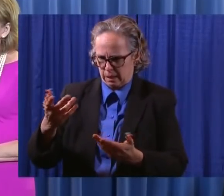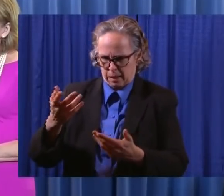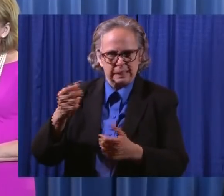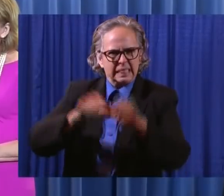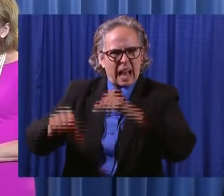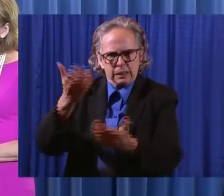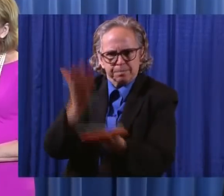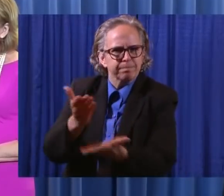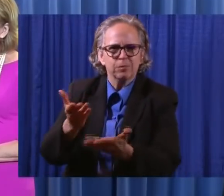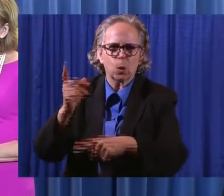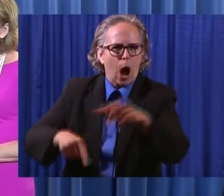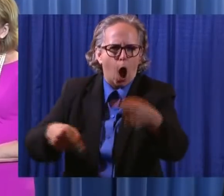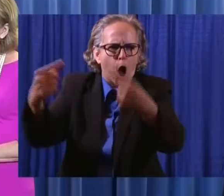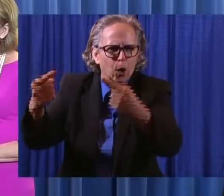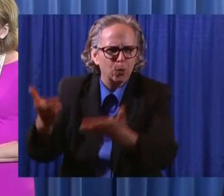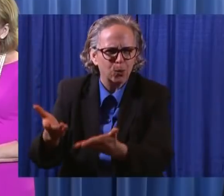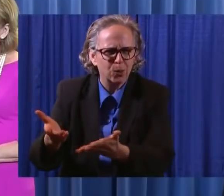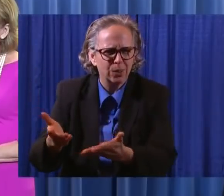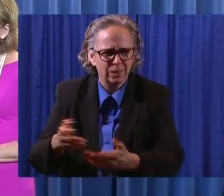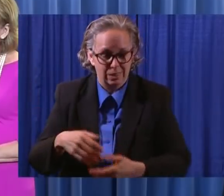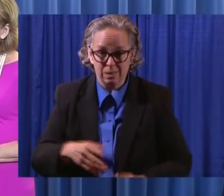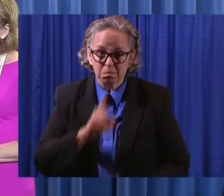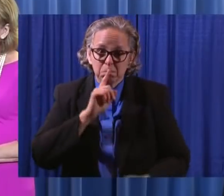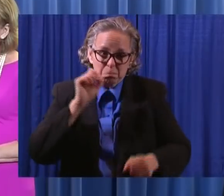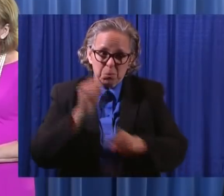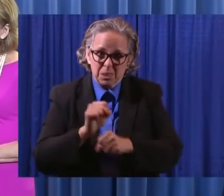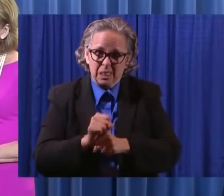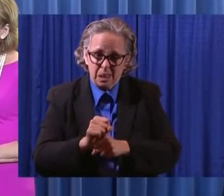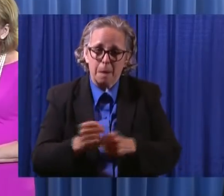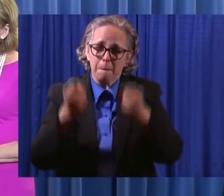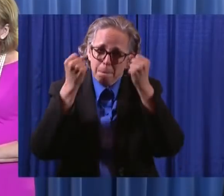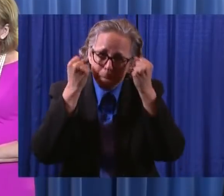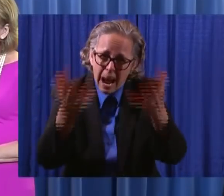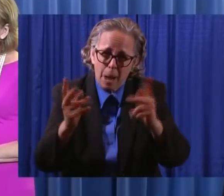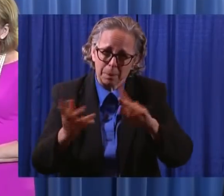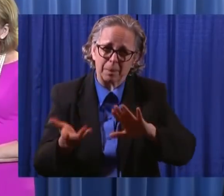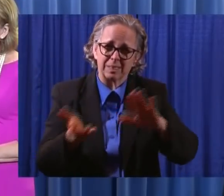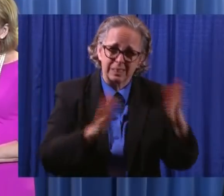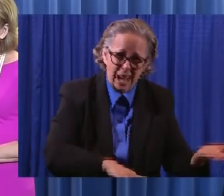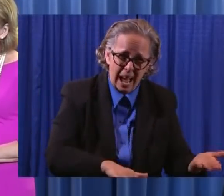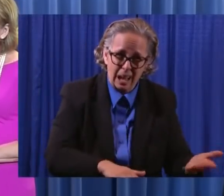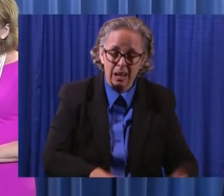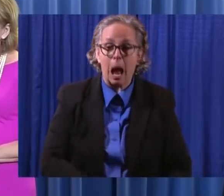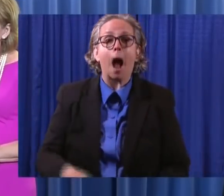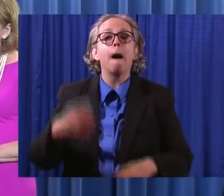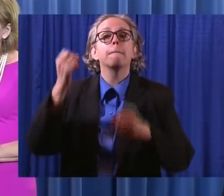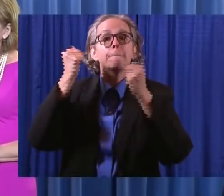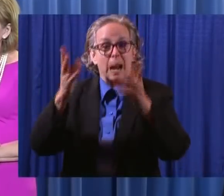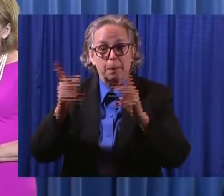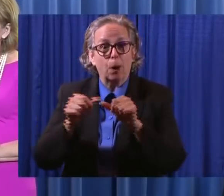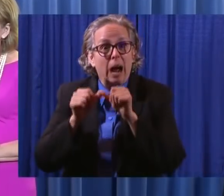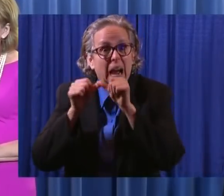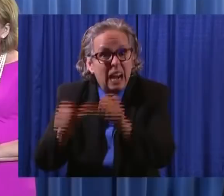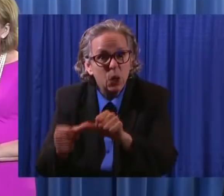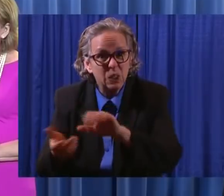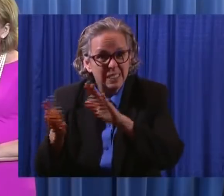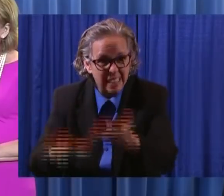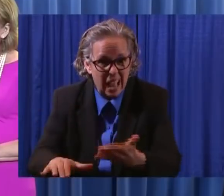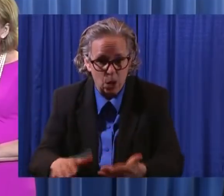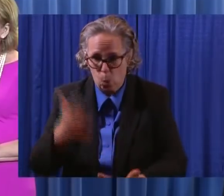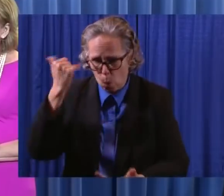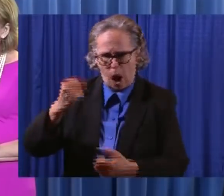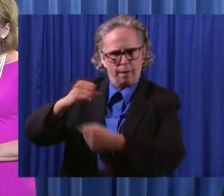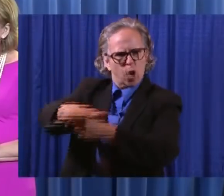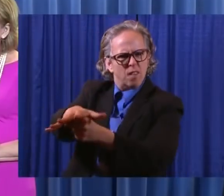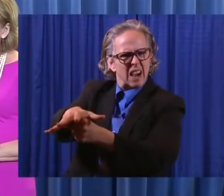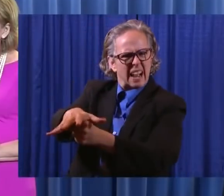Significant number of people have died. People still are dying every day, Jack, from this virus. Those numbers are